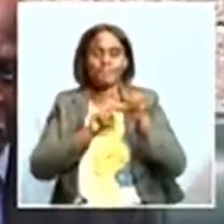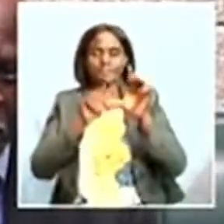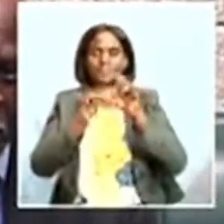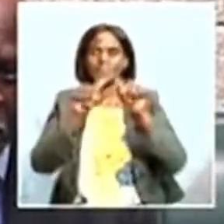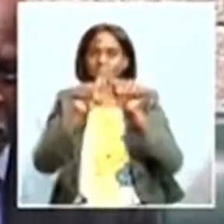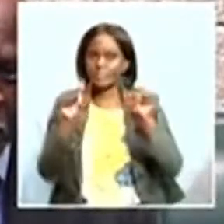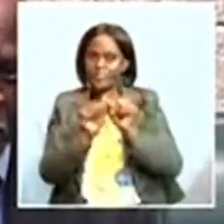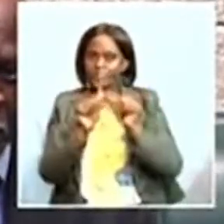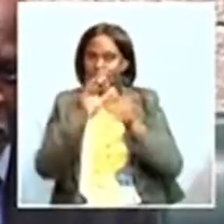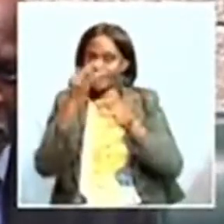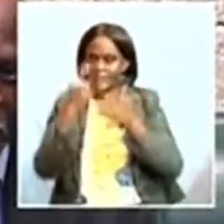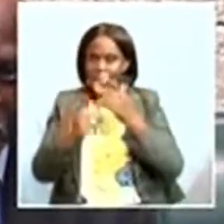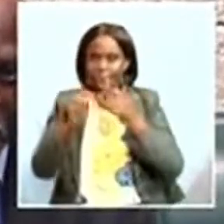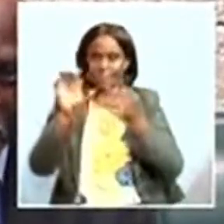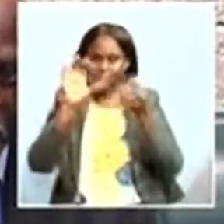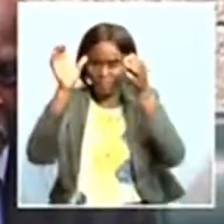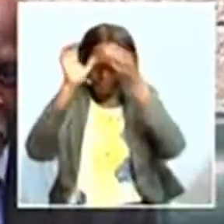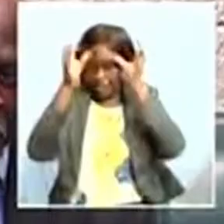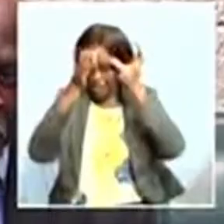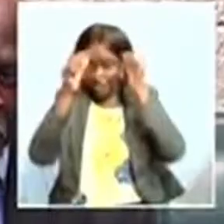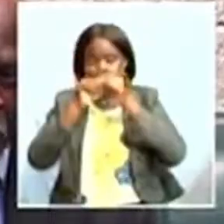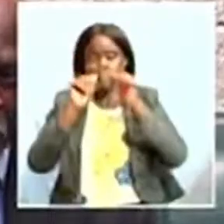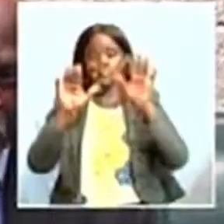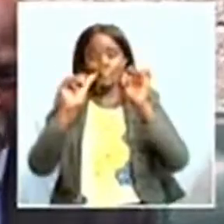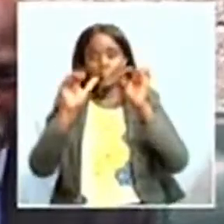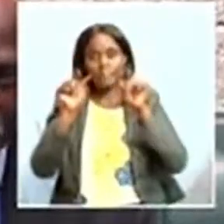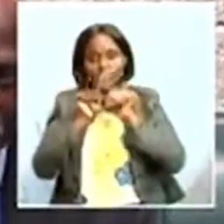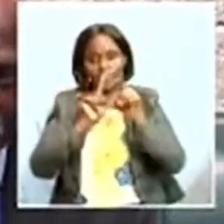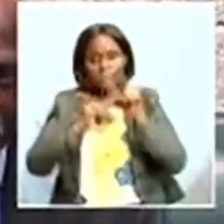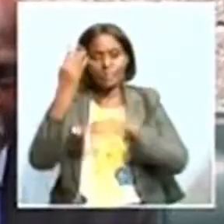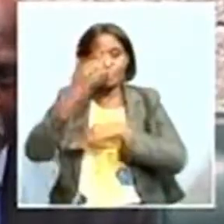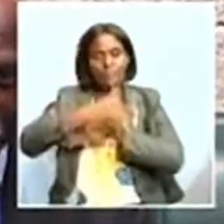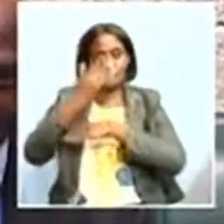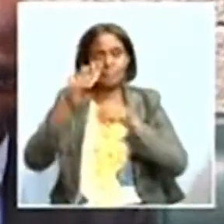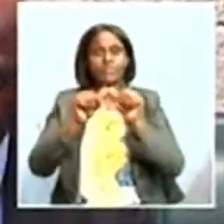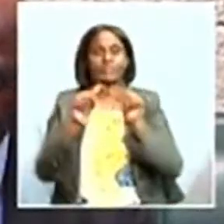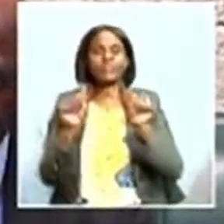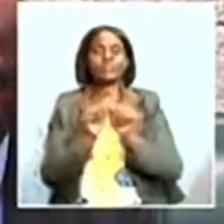areas of the DRC and Zimbabwe border areas,